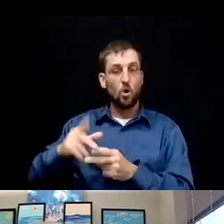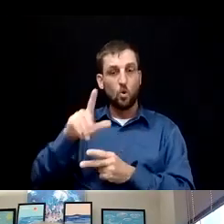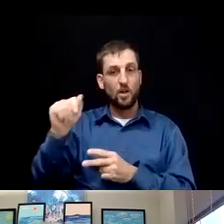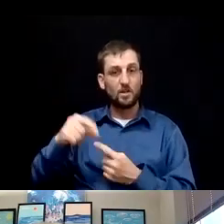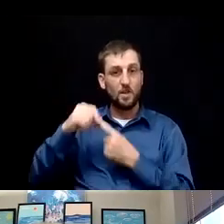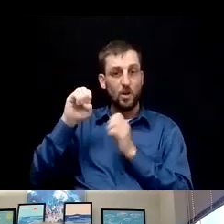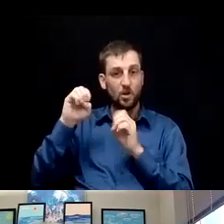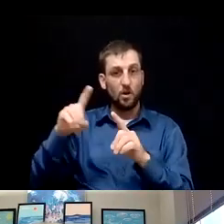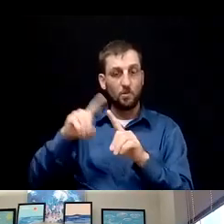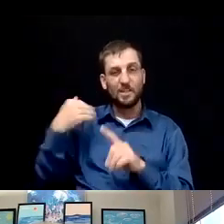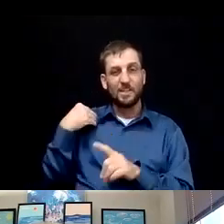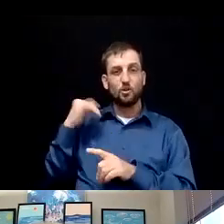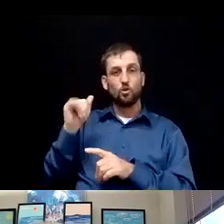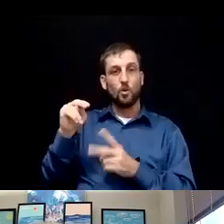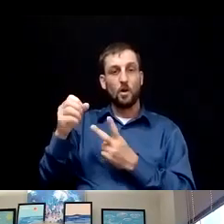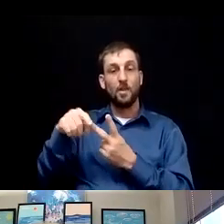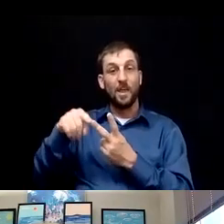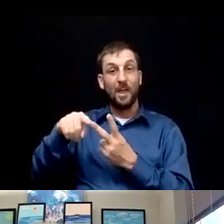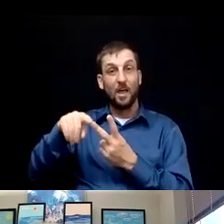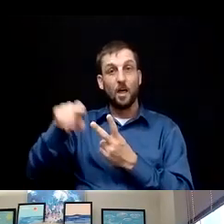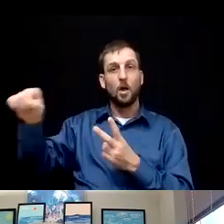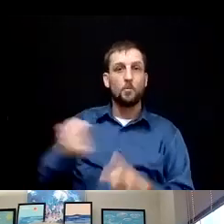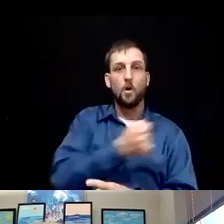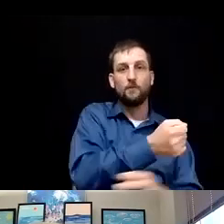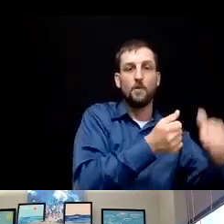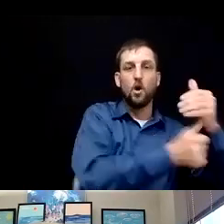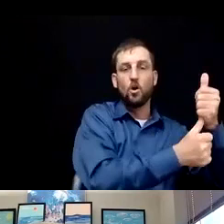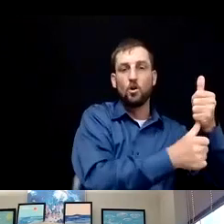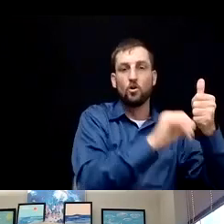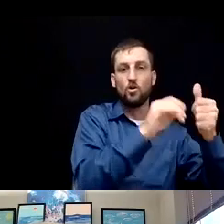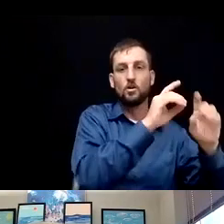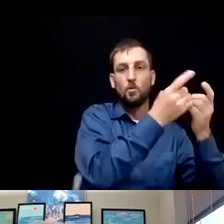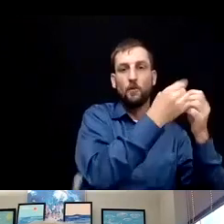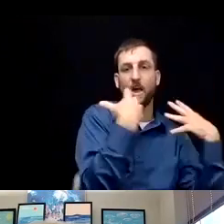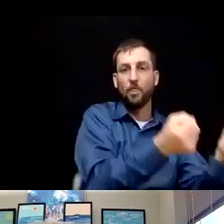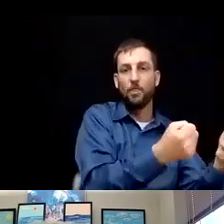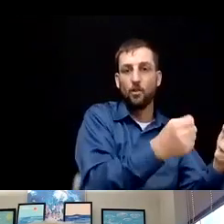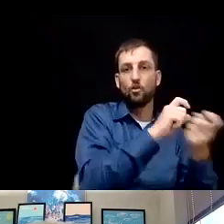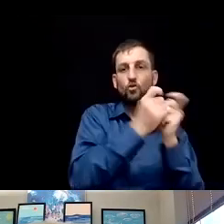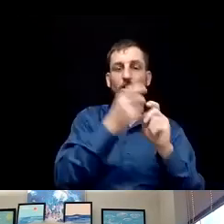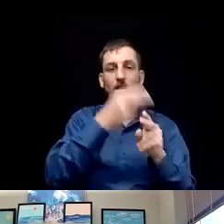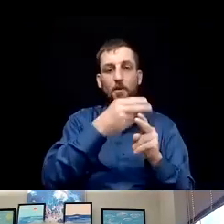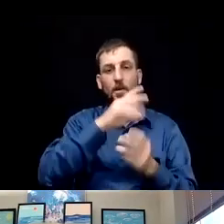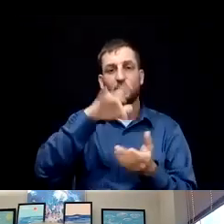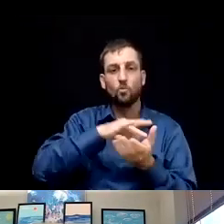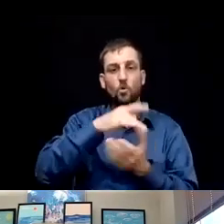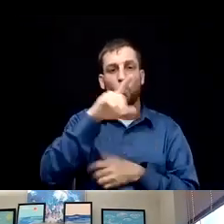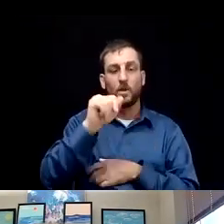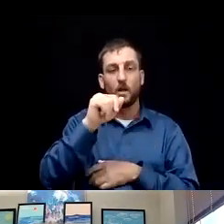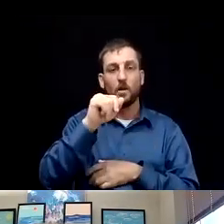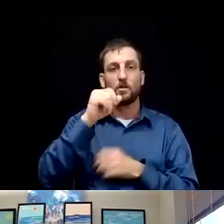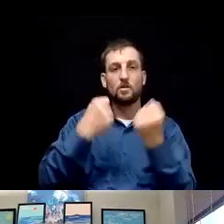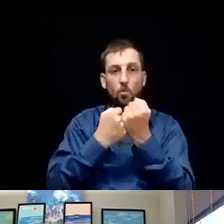in January it moved under the Department of Health, and we changed the name of it to the Central Louisiana Supports and Services